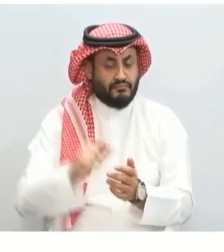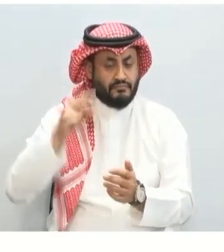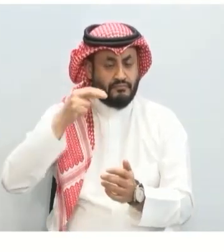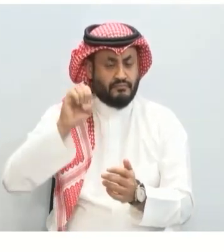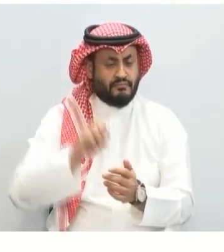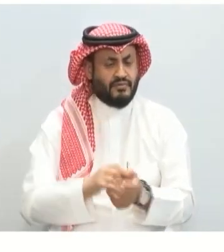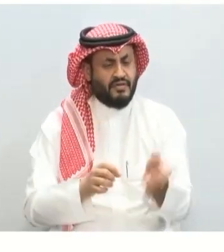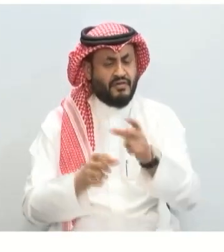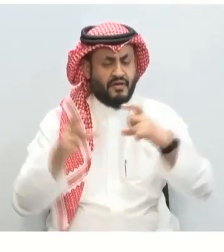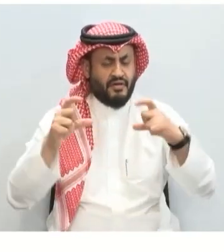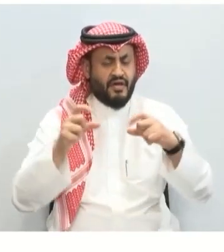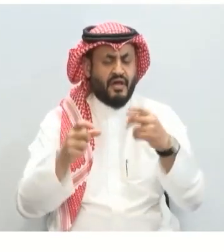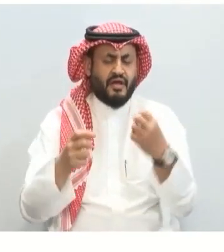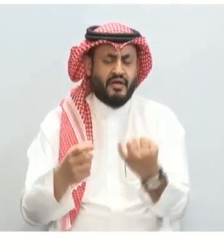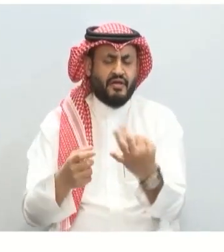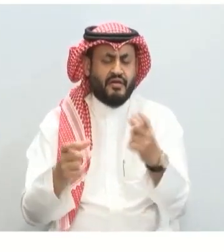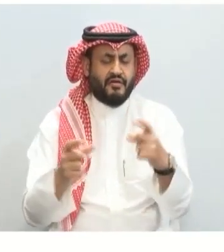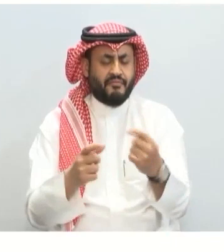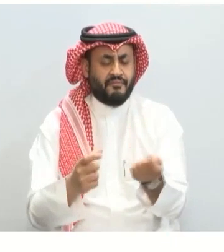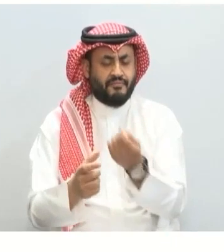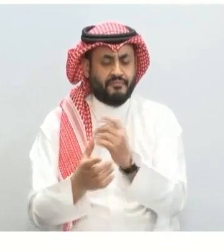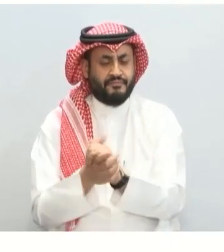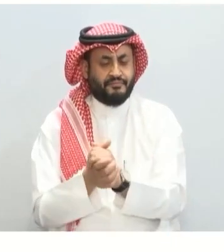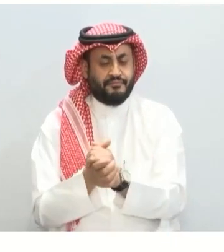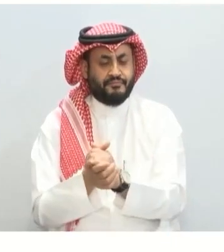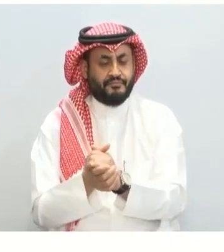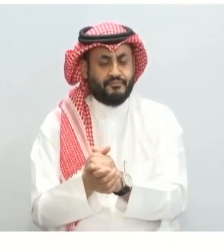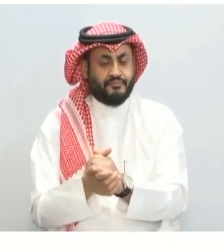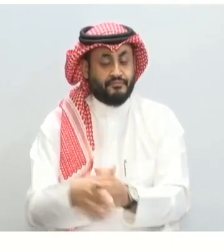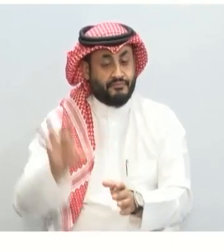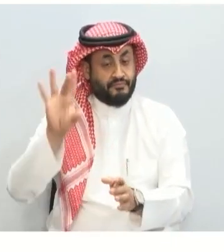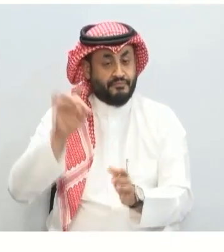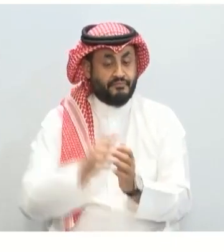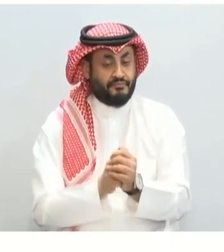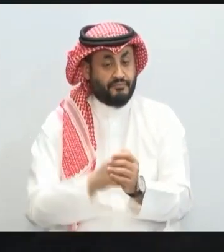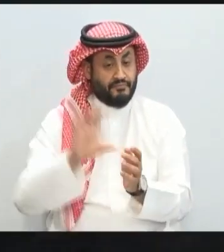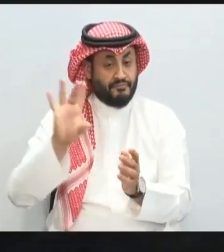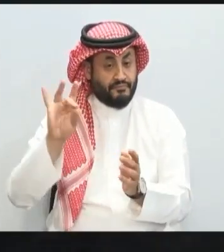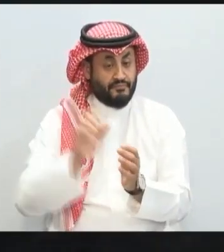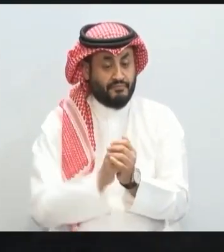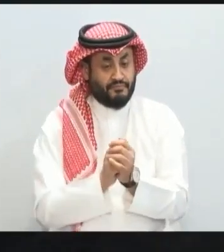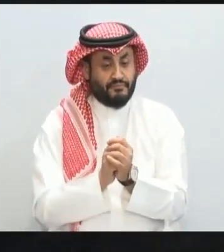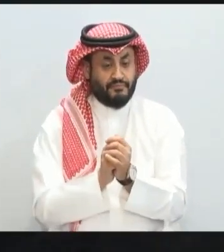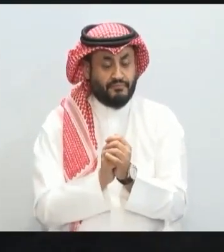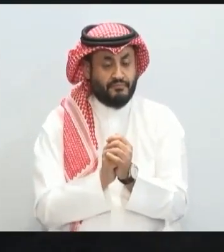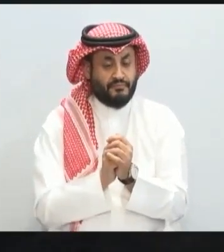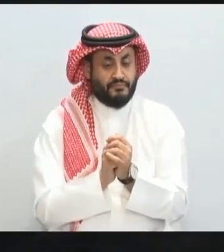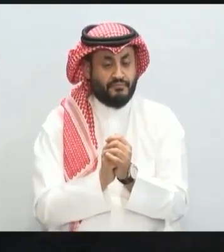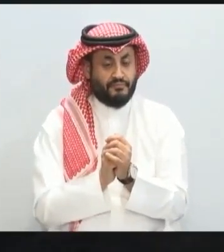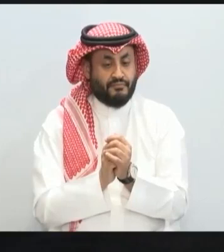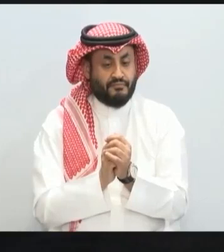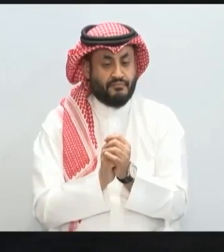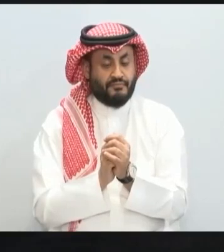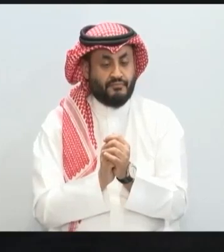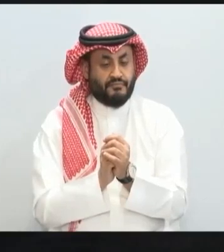cook, because she said quite the cook. Very good at something. When you say to someone, you are quite